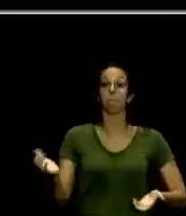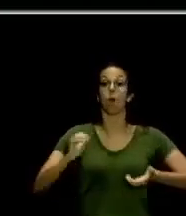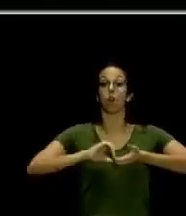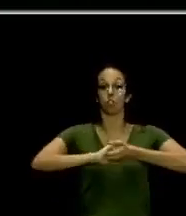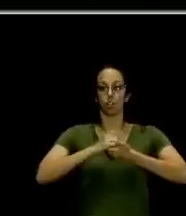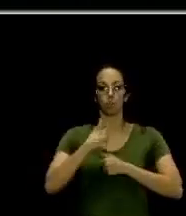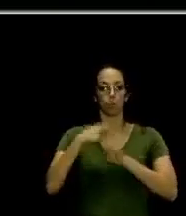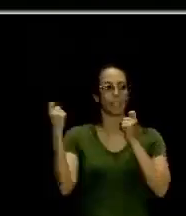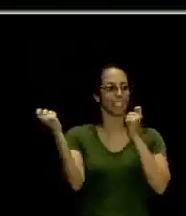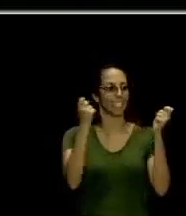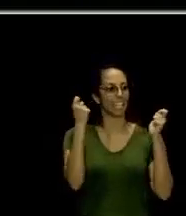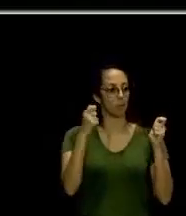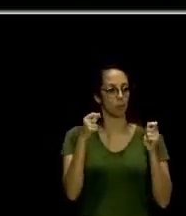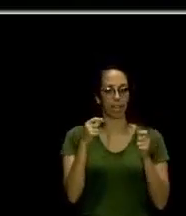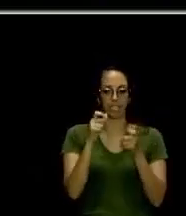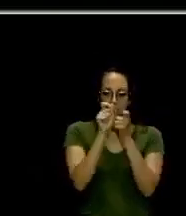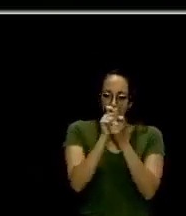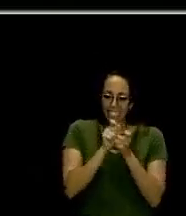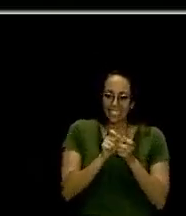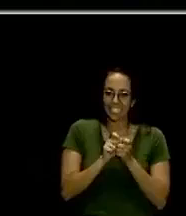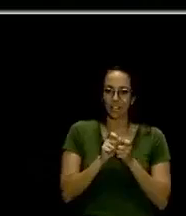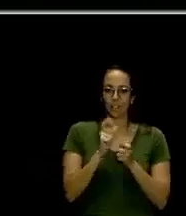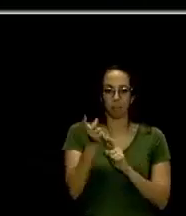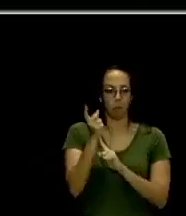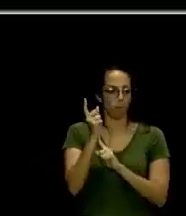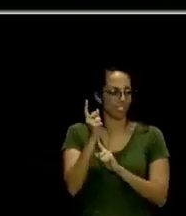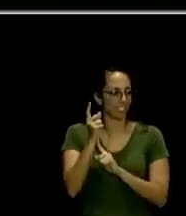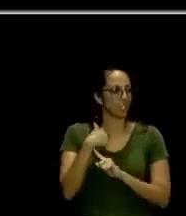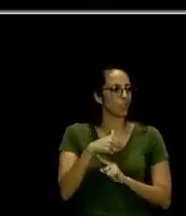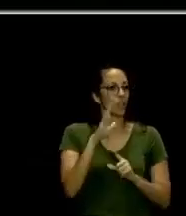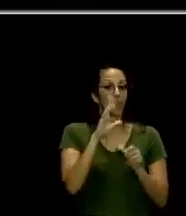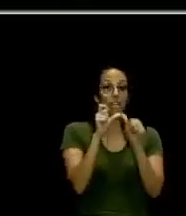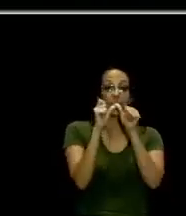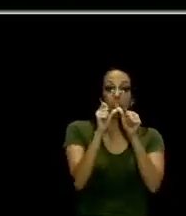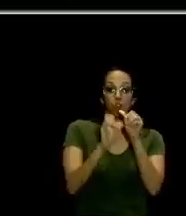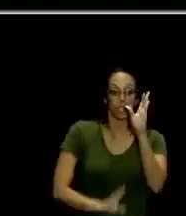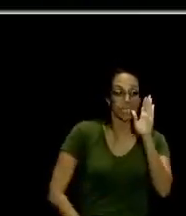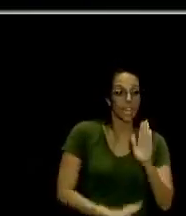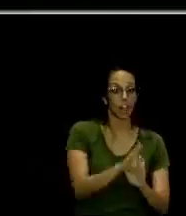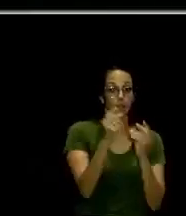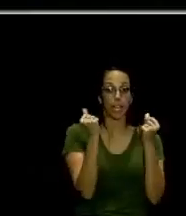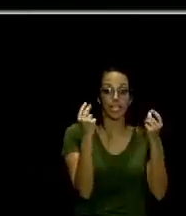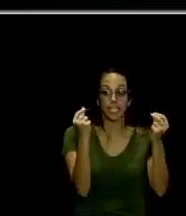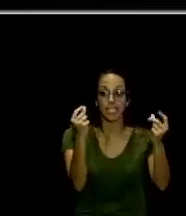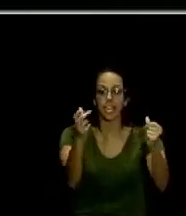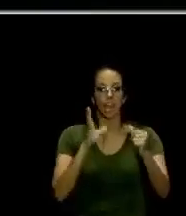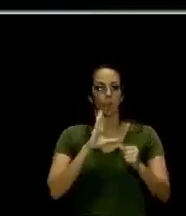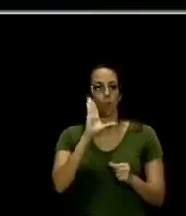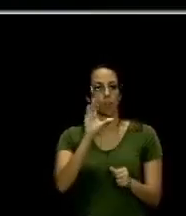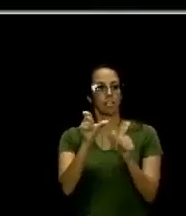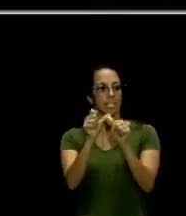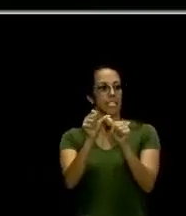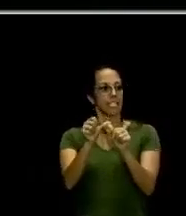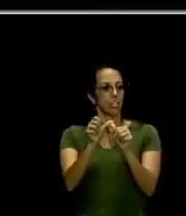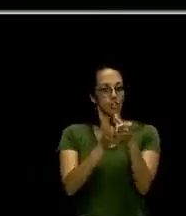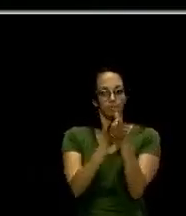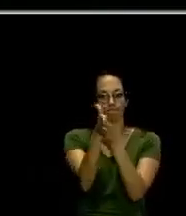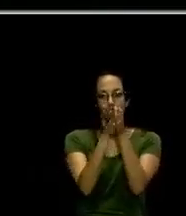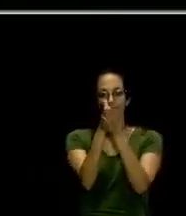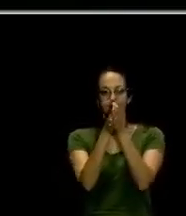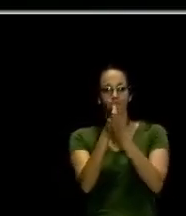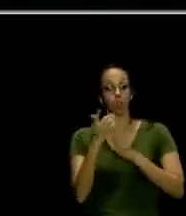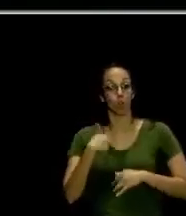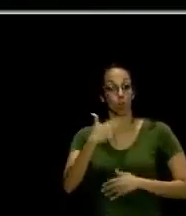we celebrate these moments. And we are going to accelerate, and we are going to continue to act on this momentum. We